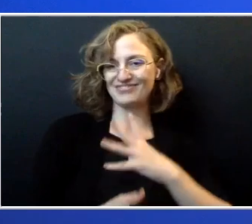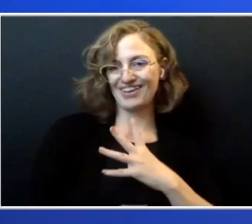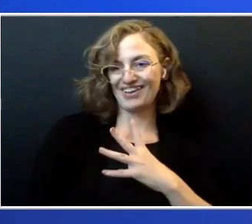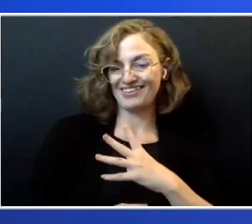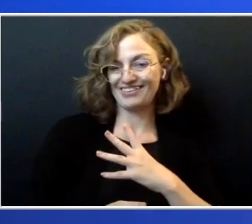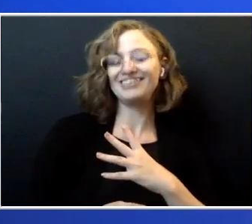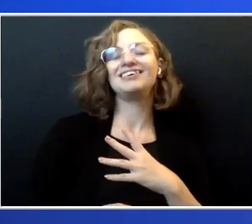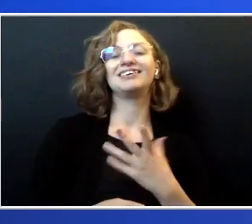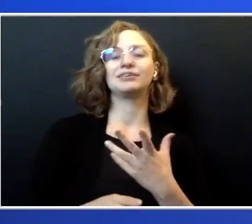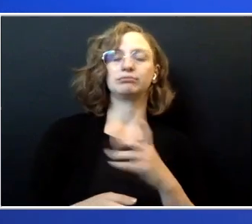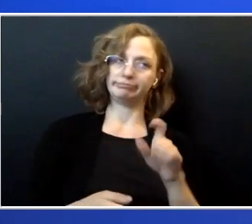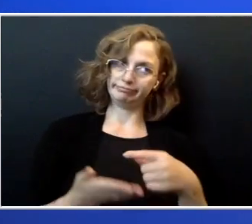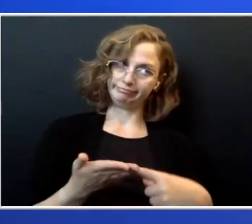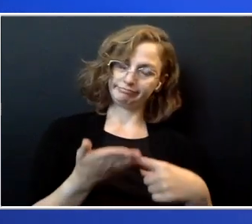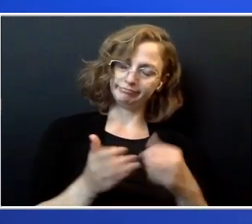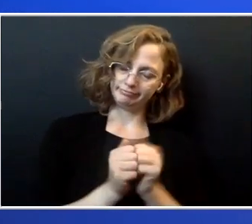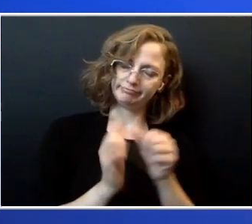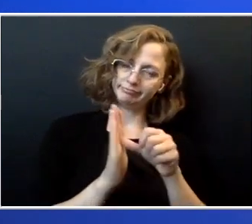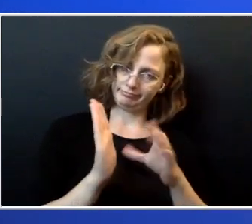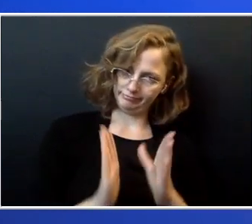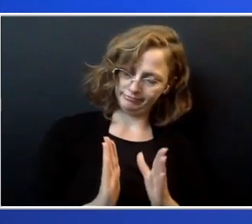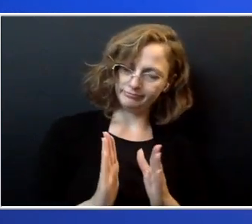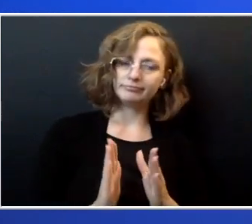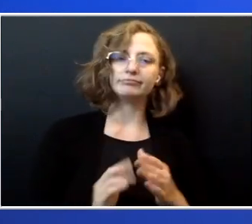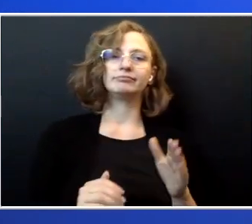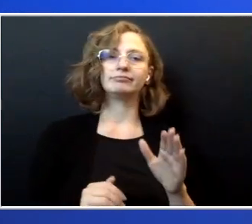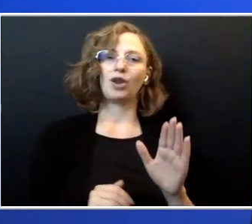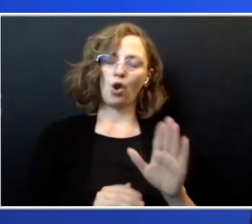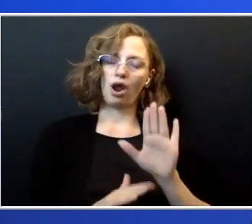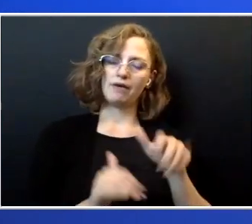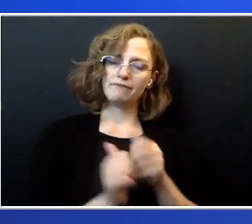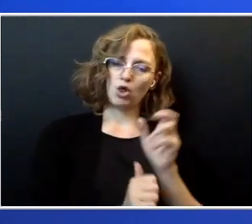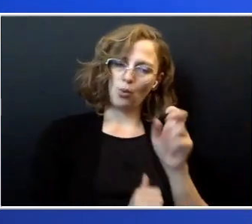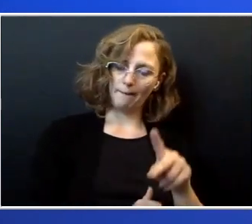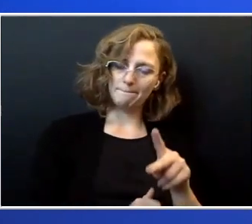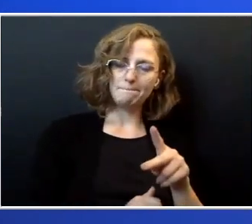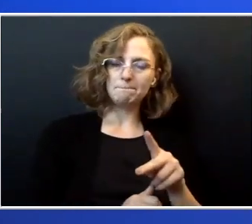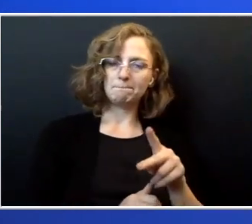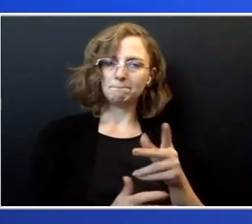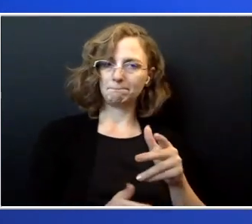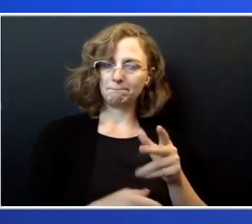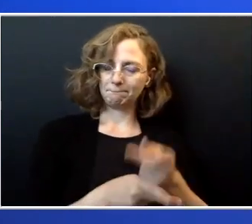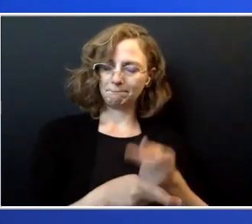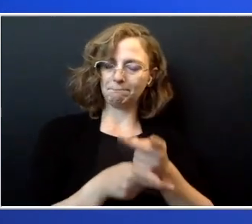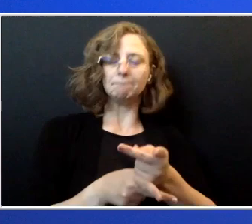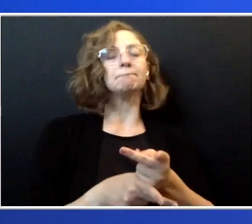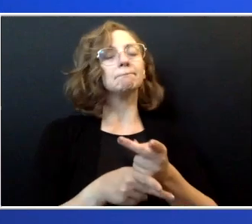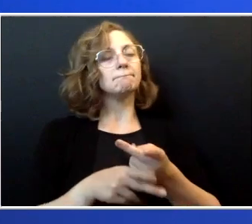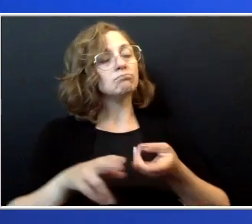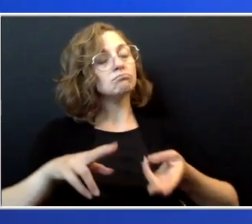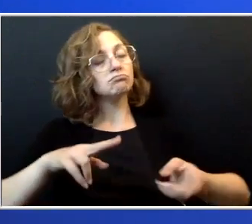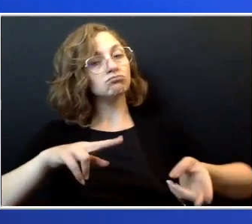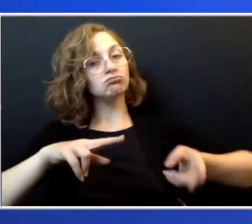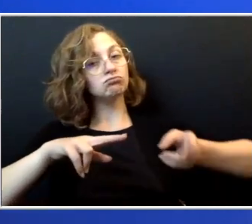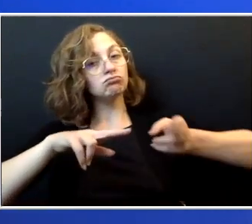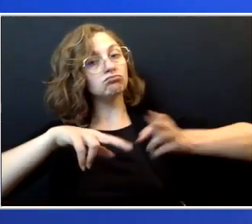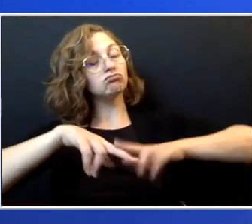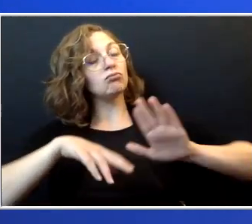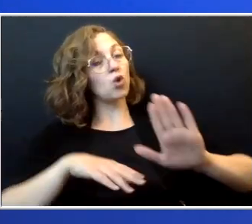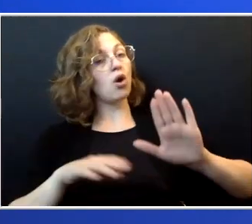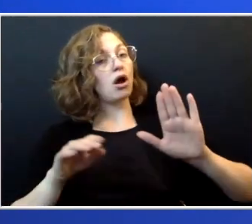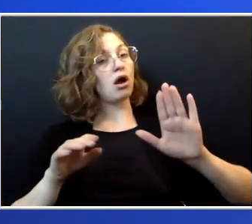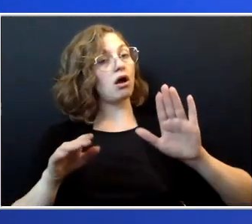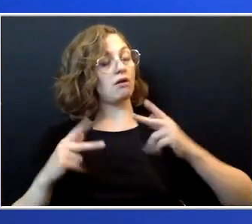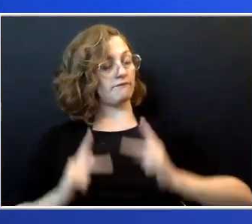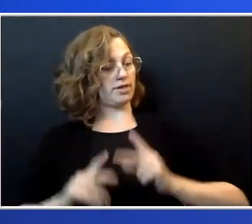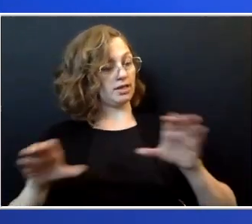you and your surgeon and your follow-up care, which is critically important. Ramping up your physical activity slowly, I think, is a really good strategy, not trying